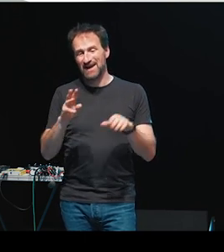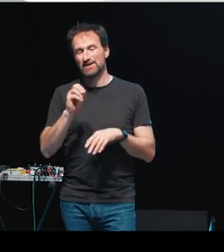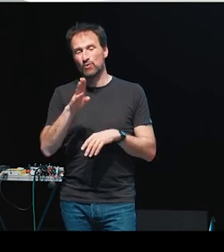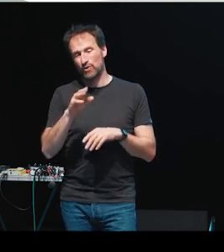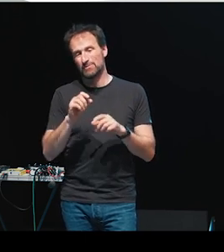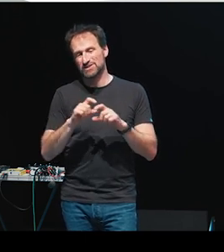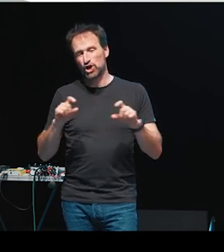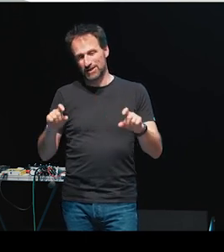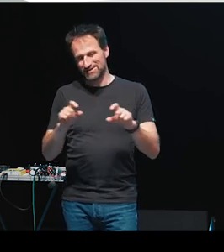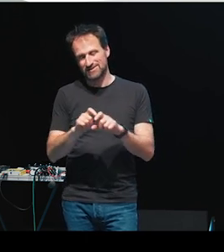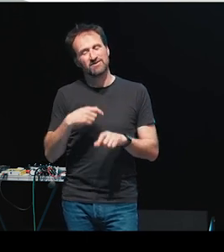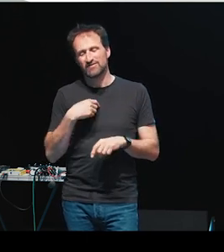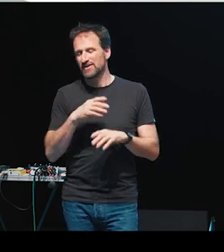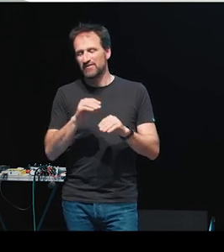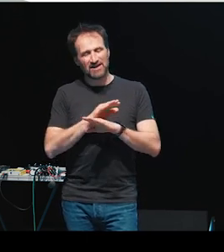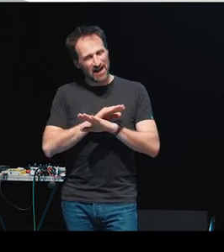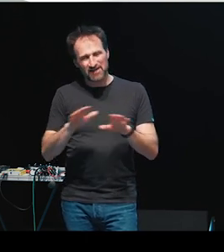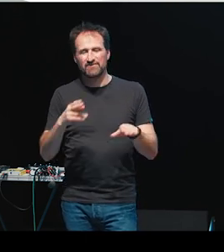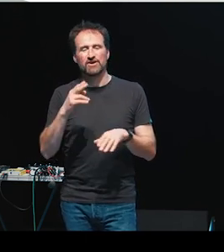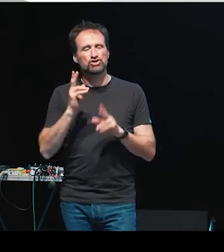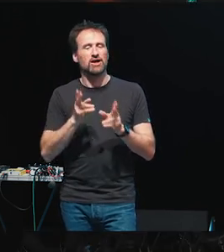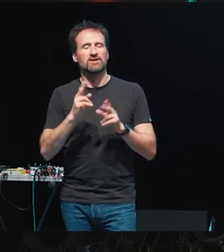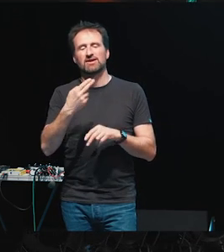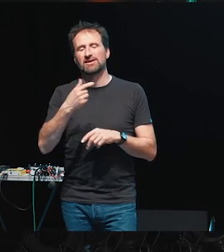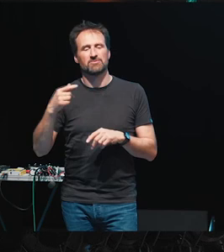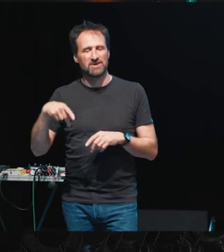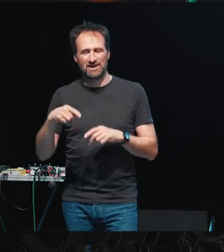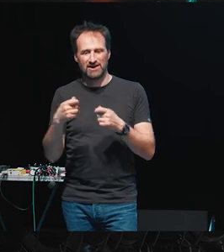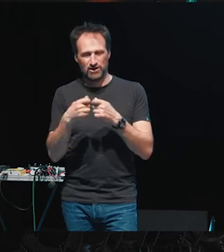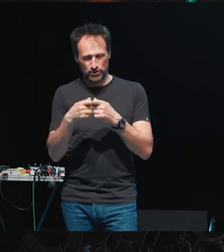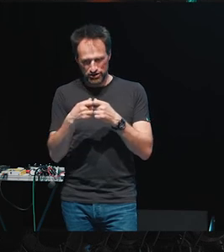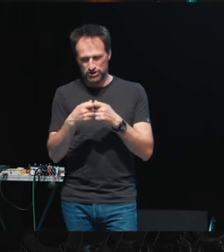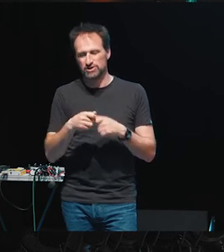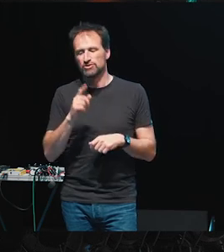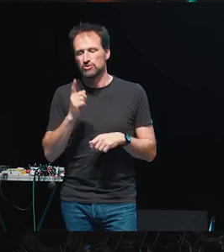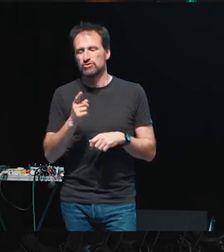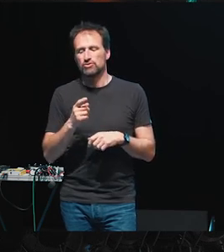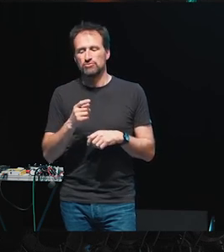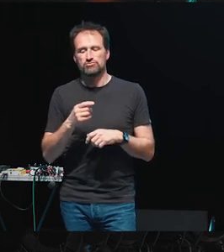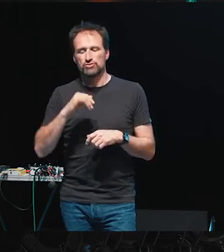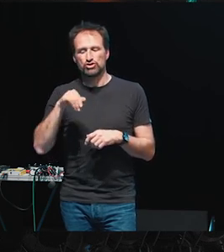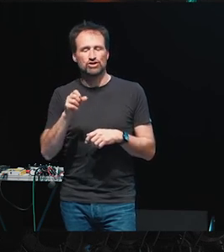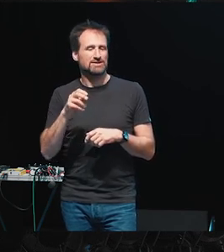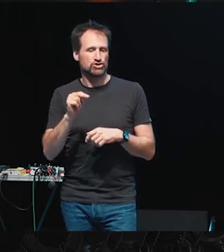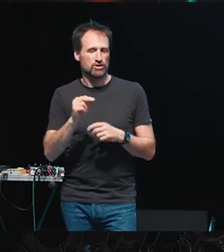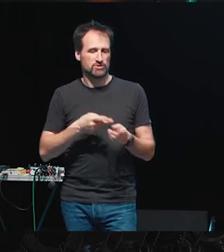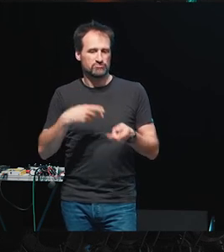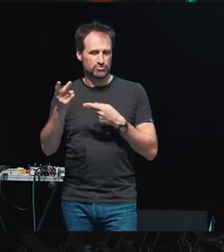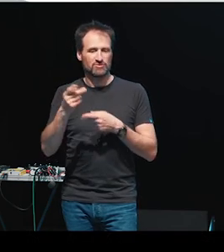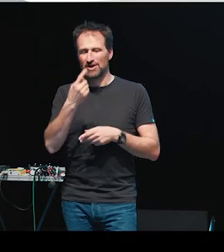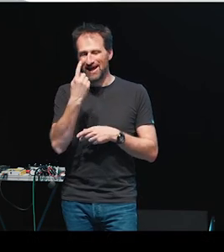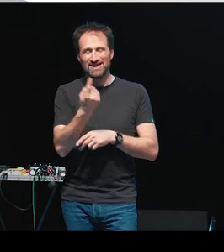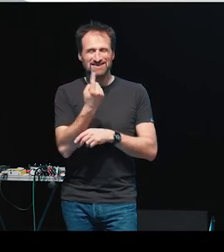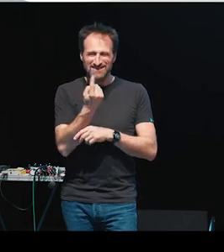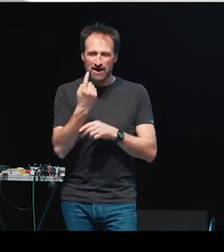We're going to use just a standard HTTP connection and send multiple JSON objects over it. So it's one single connection that stays open until